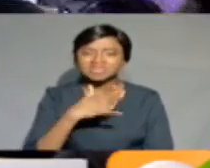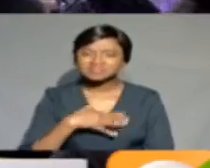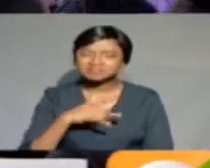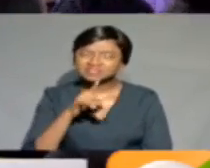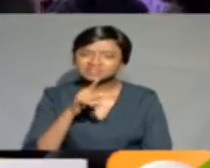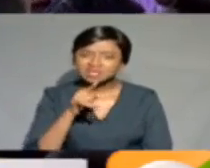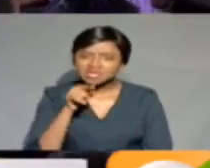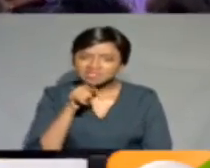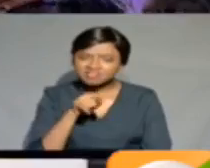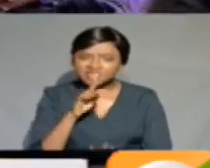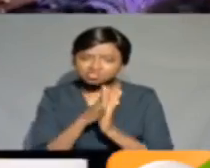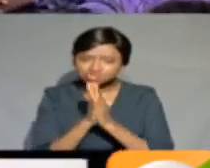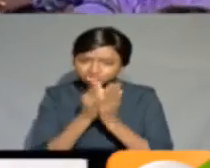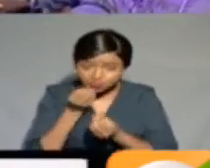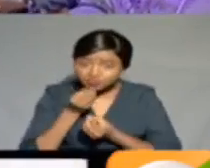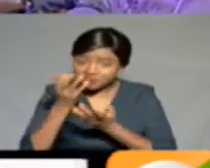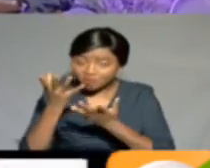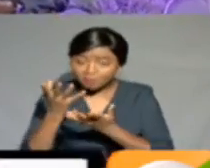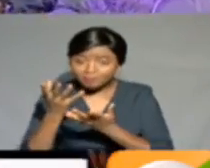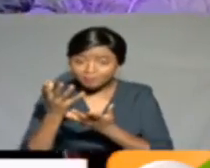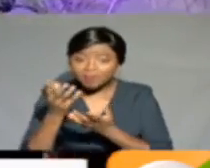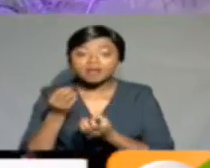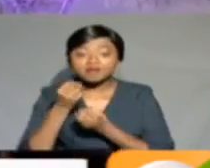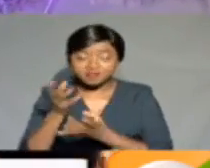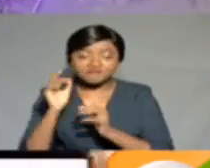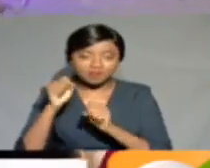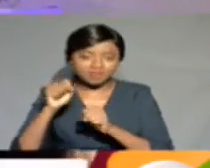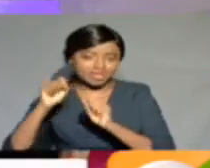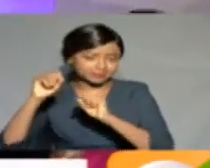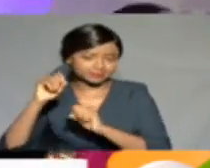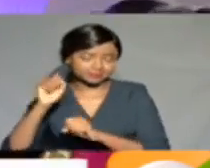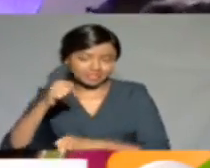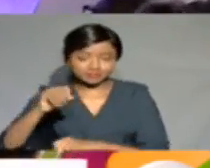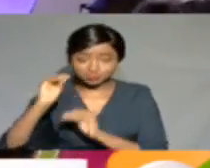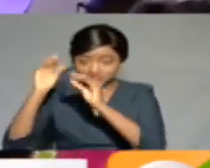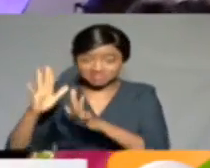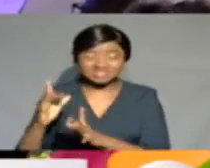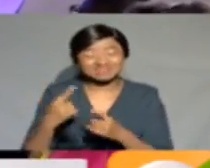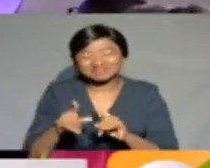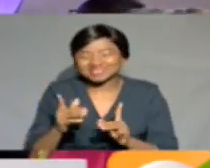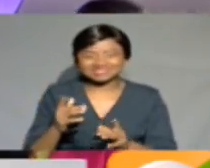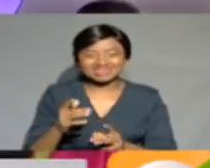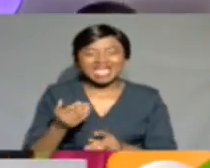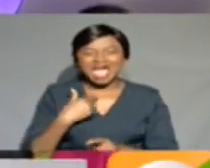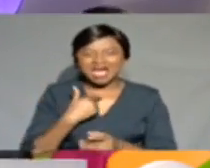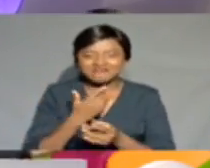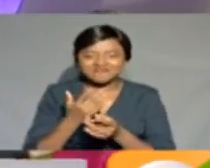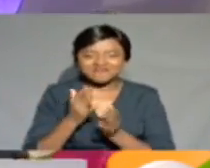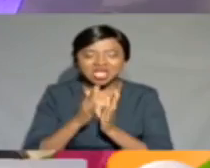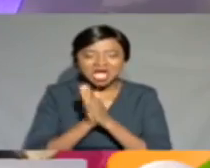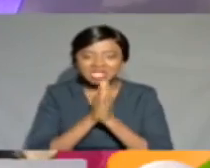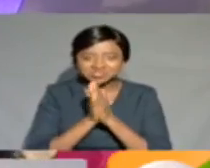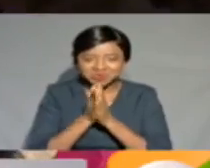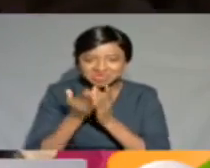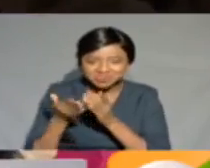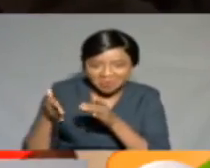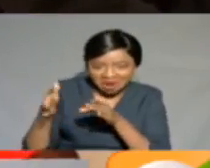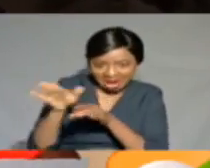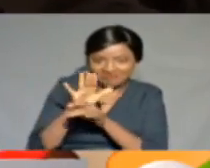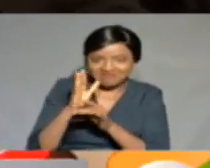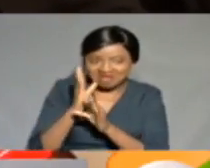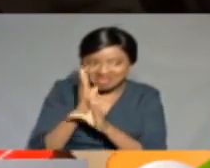report that incident? Yes, I actually reported that incident. Okay. But there's always something called a cover-up, right? And